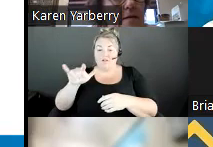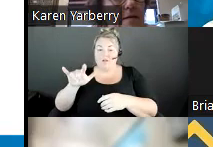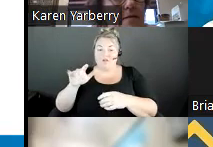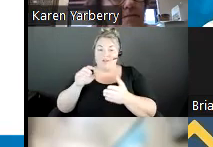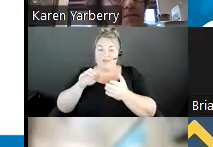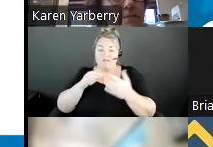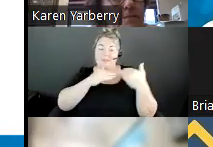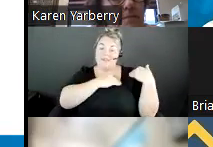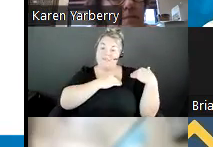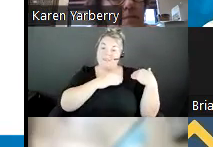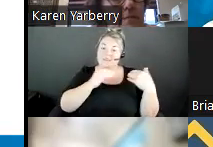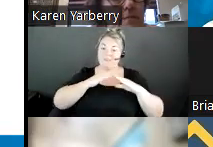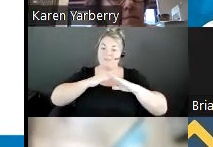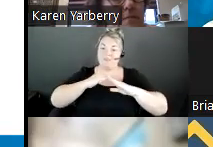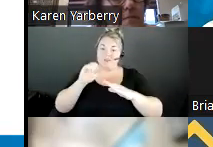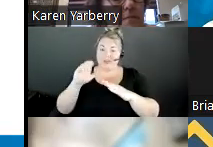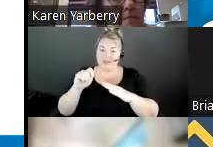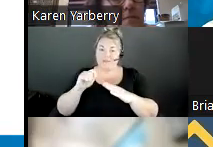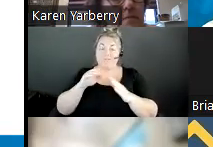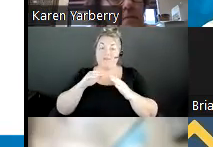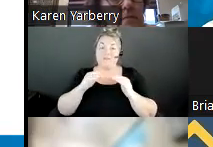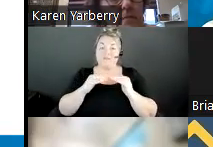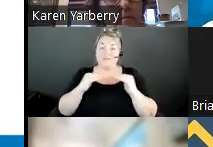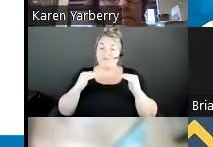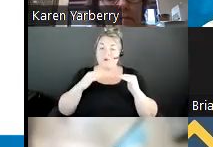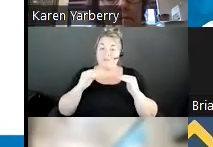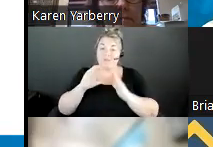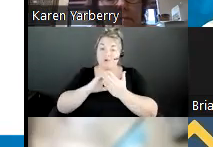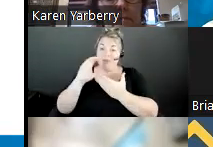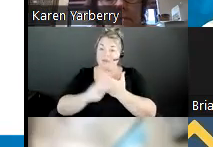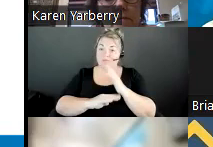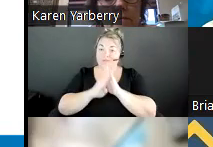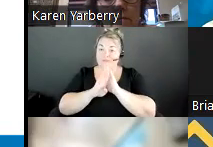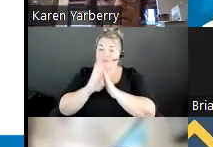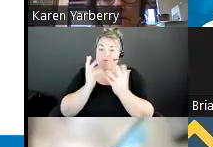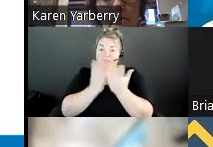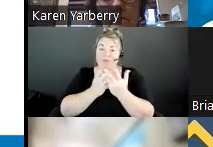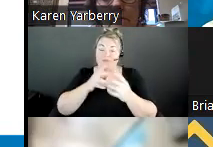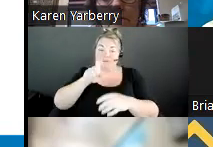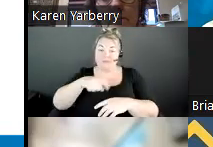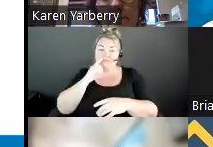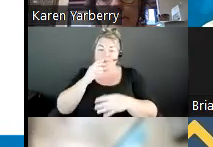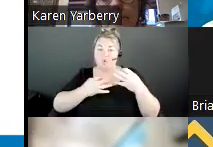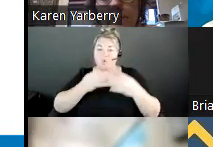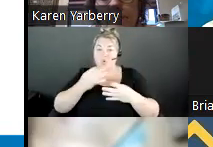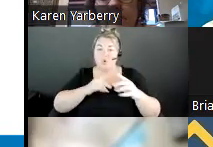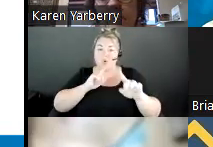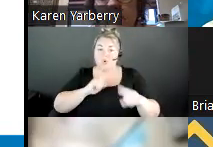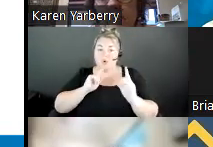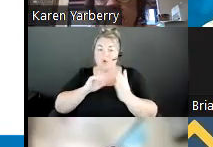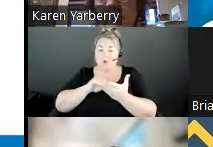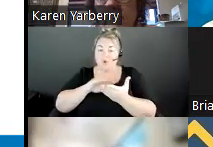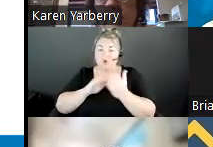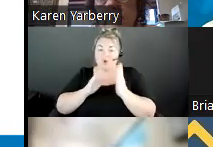Act. The platform and curriculum were developed to meet the need of court-ordered learners that need to demonstrate